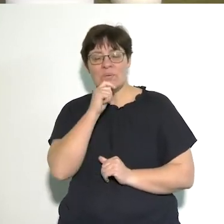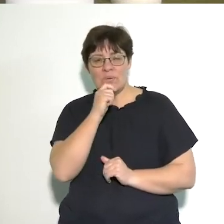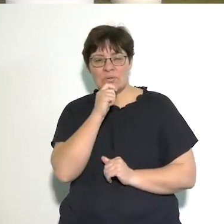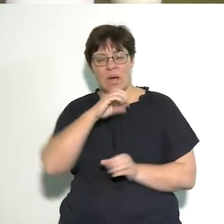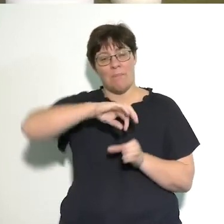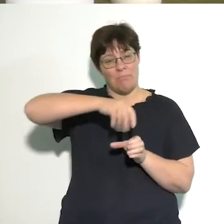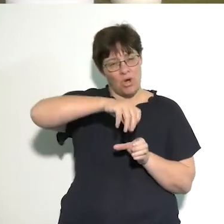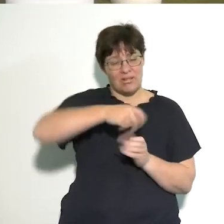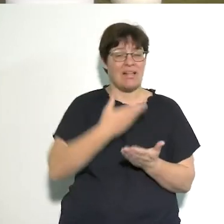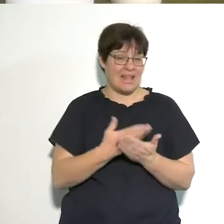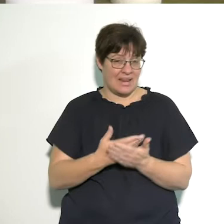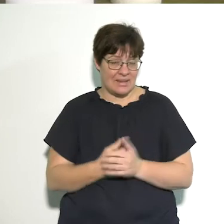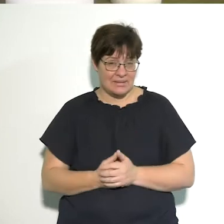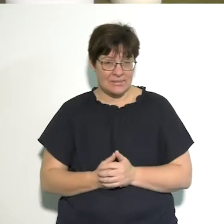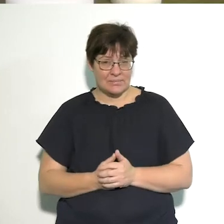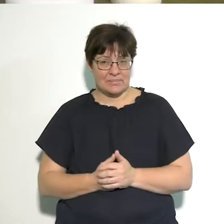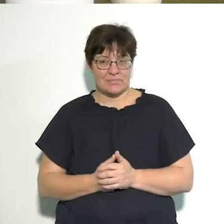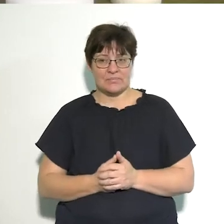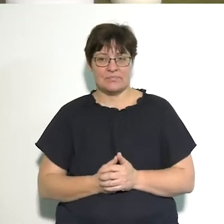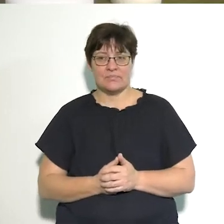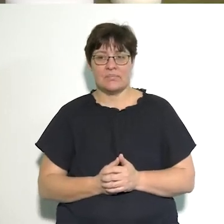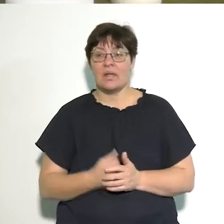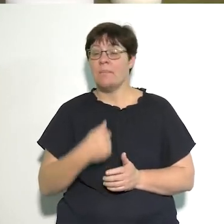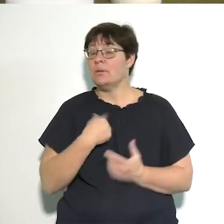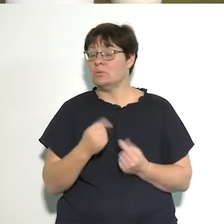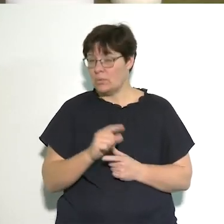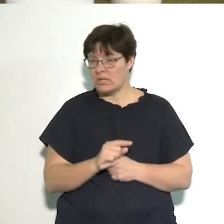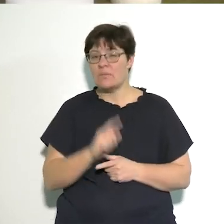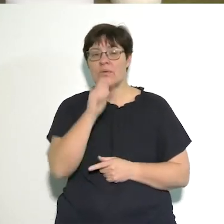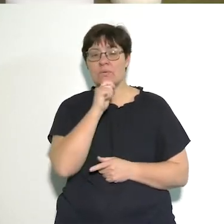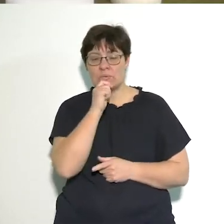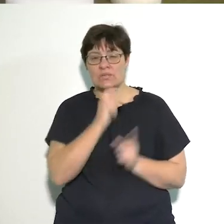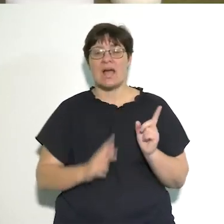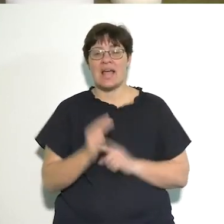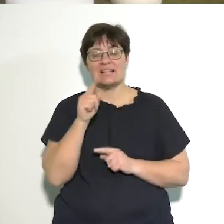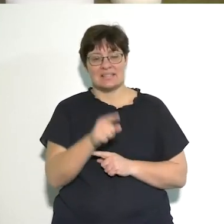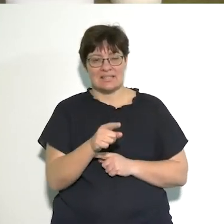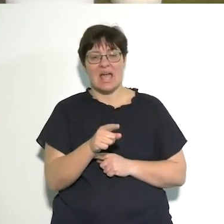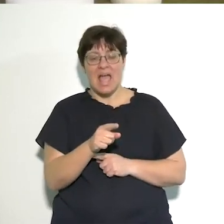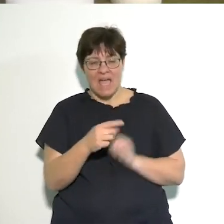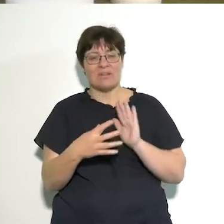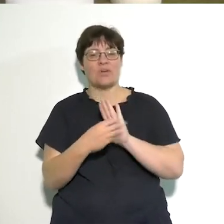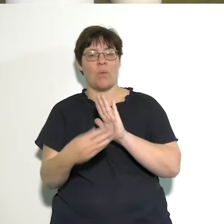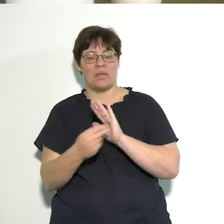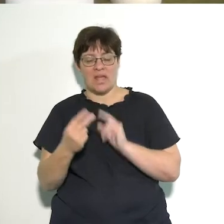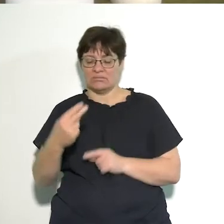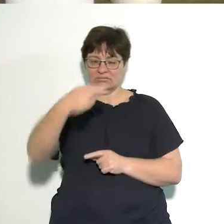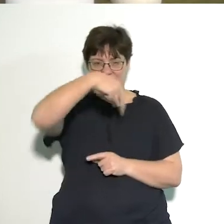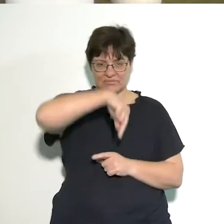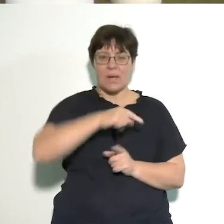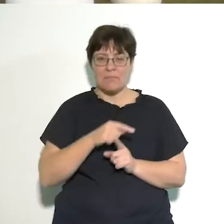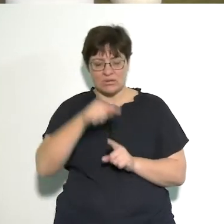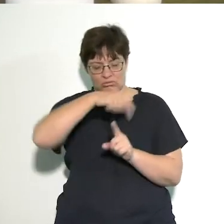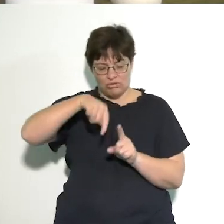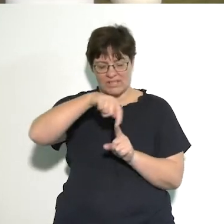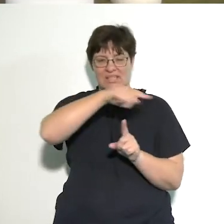use a bottle lid if you prefer. So rather what I did is I then used the offcuts to create templates for me to be able to